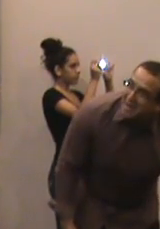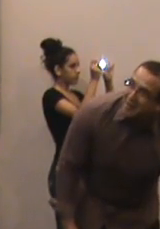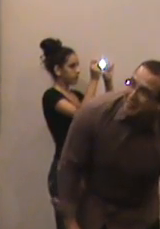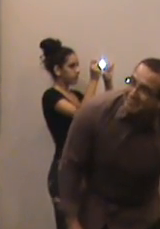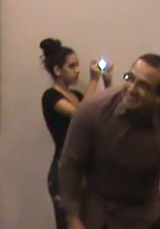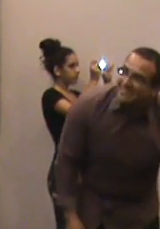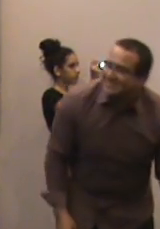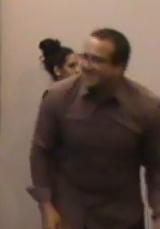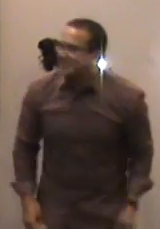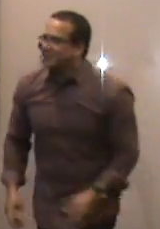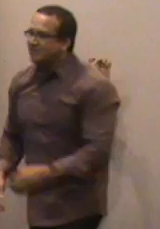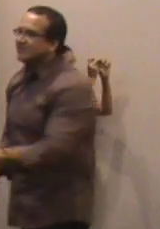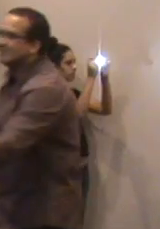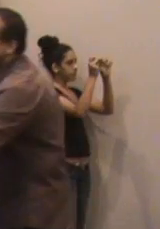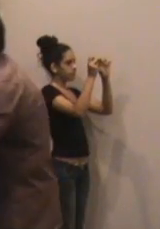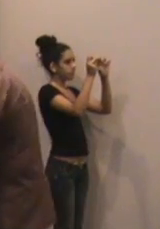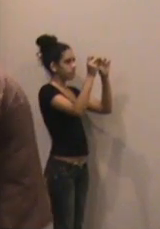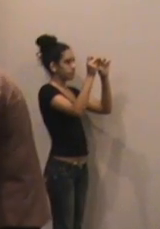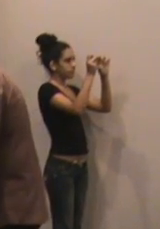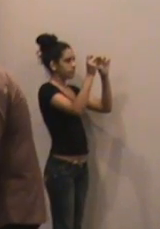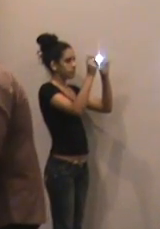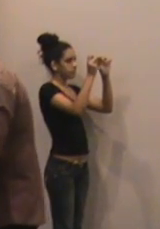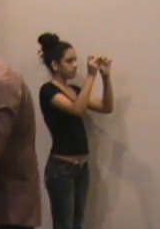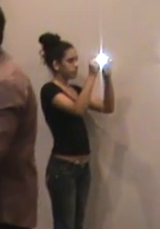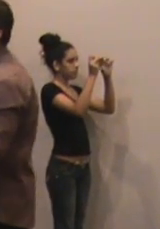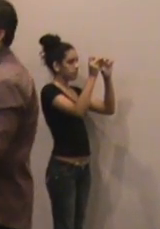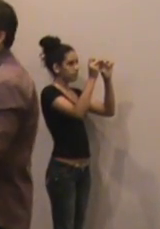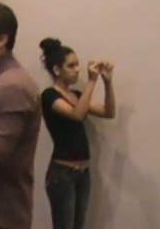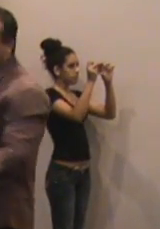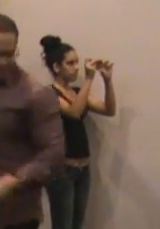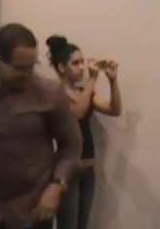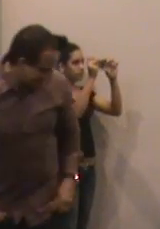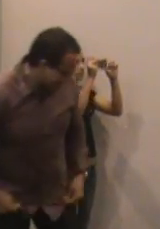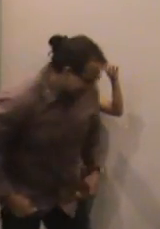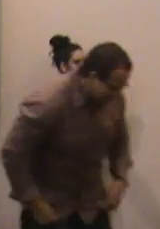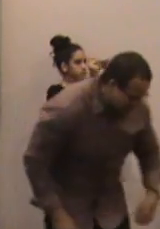Is that mic on? Yeah, it's on. I'm just having to compose myself.